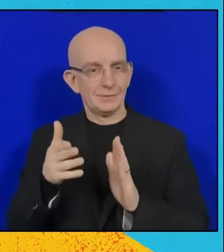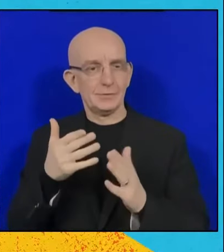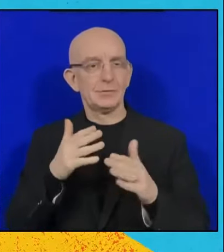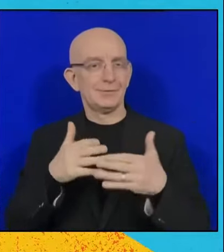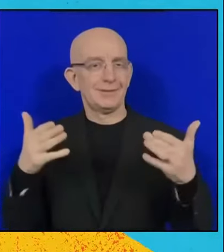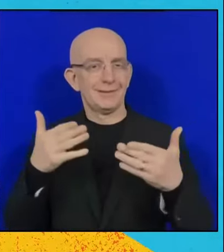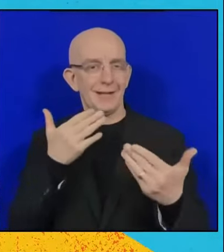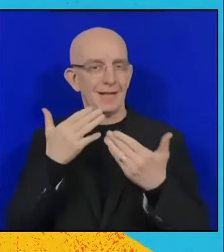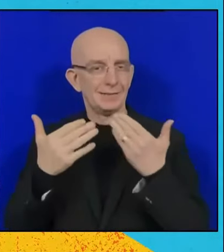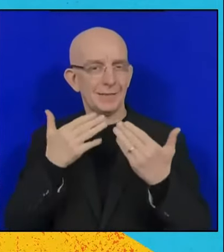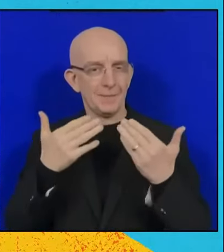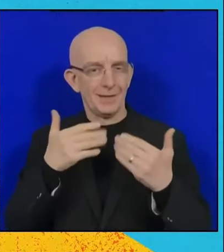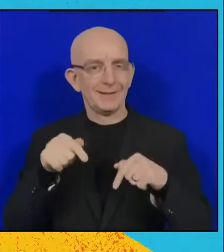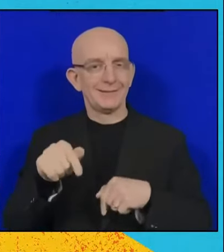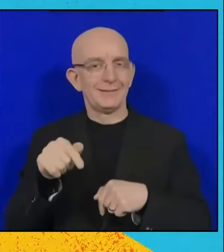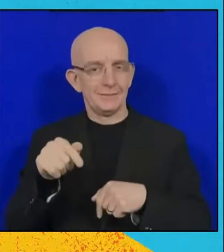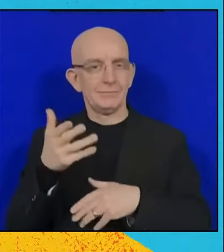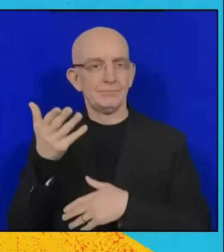Thank you much, Madam President.